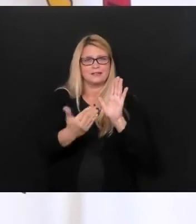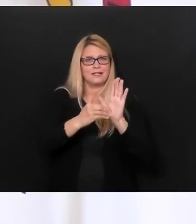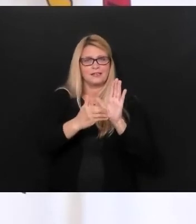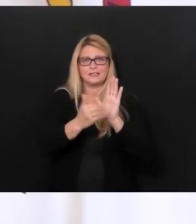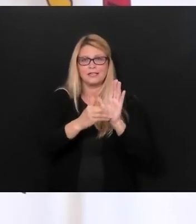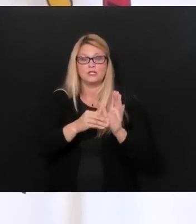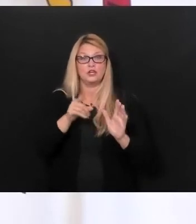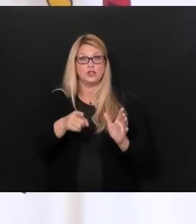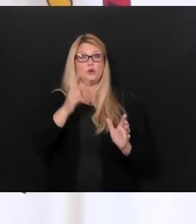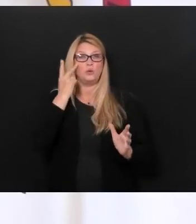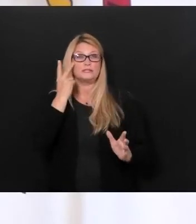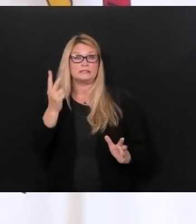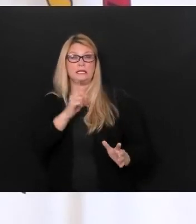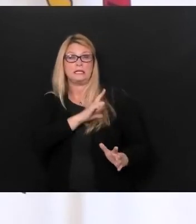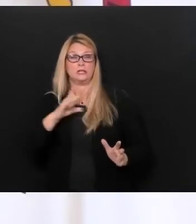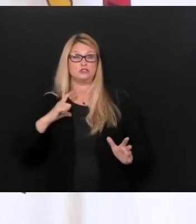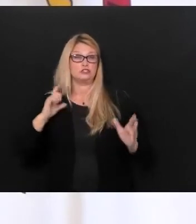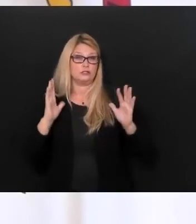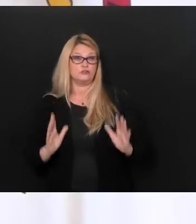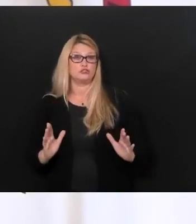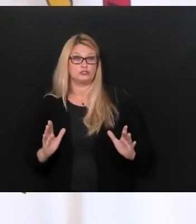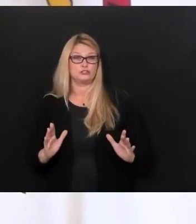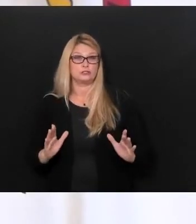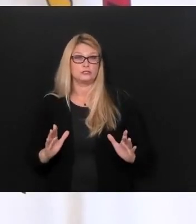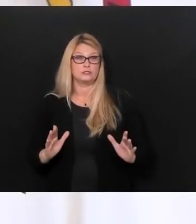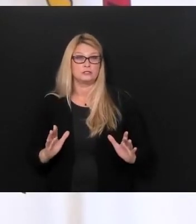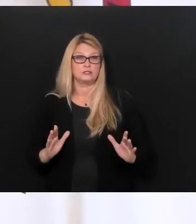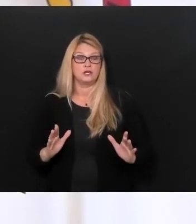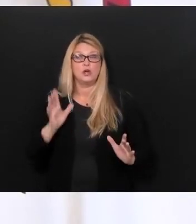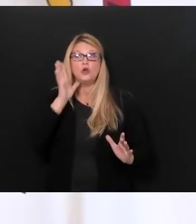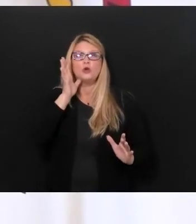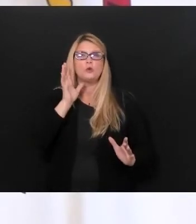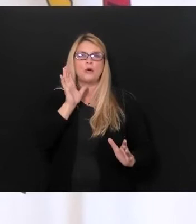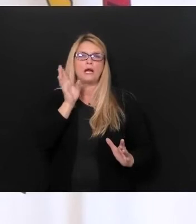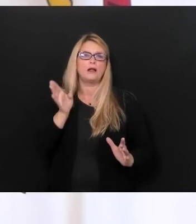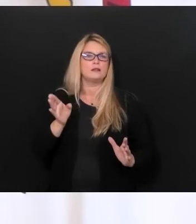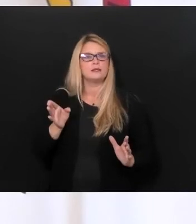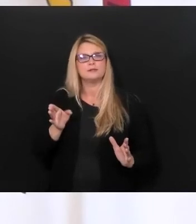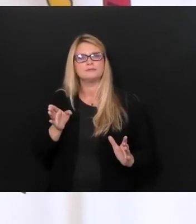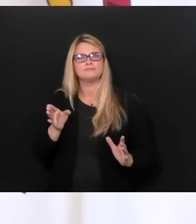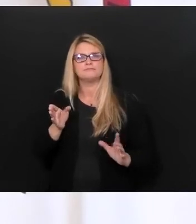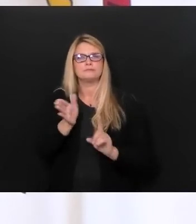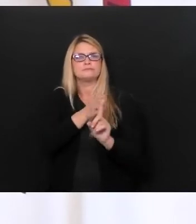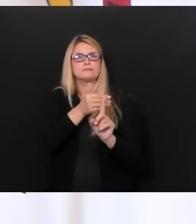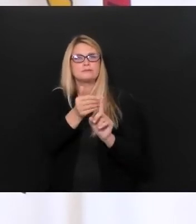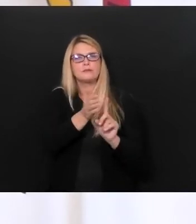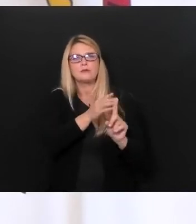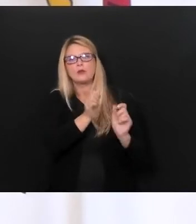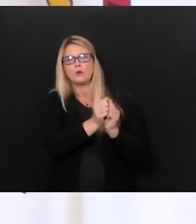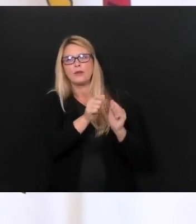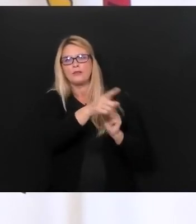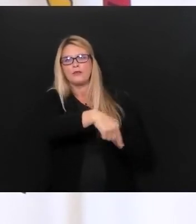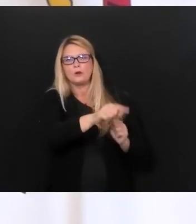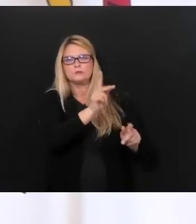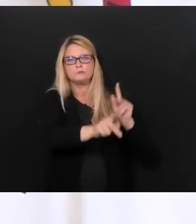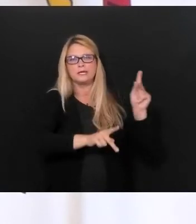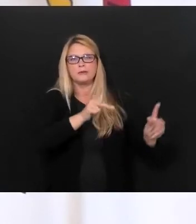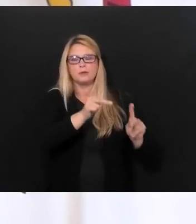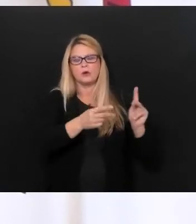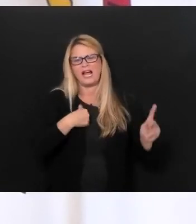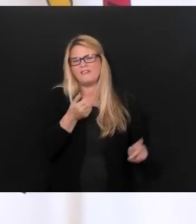have legislatures that are, playing to the crowd of, a few, a very, very